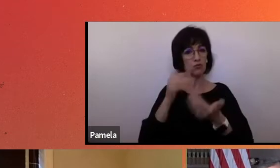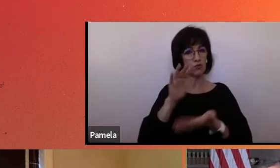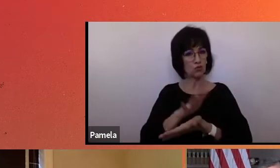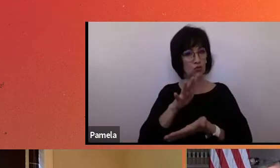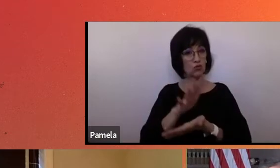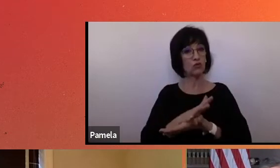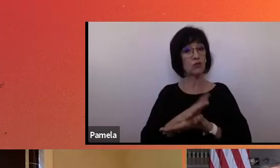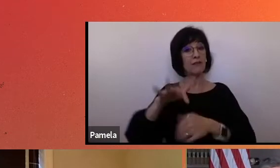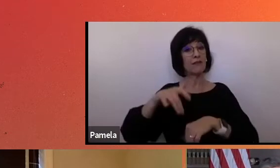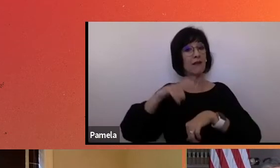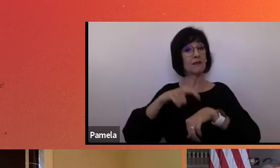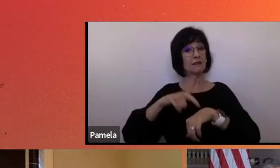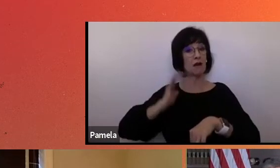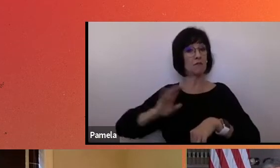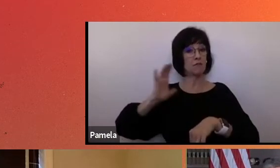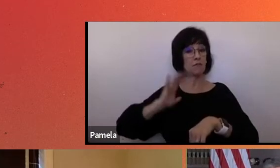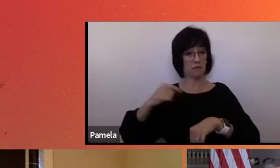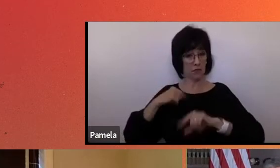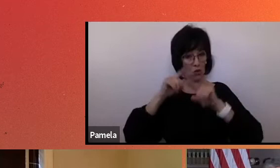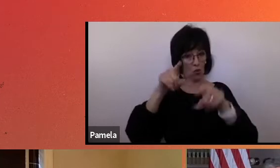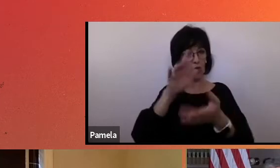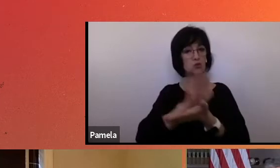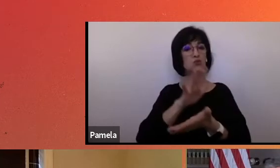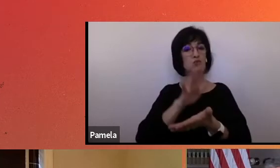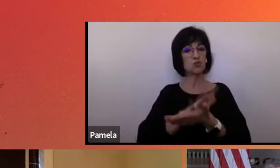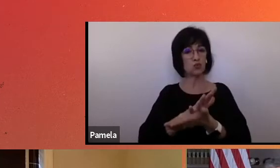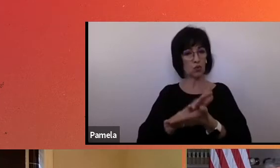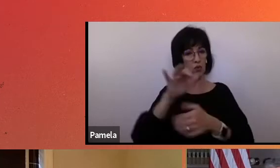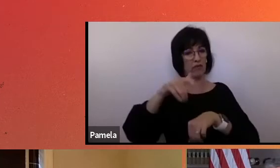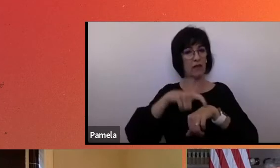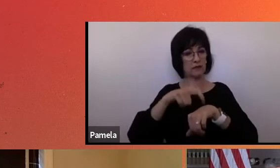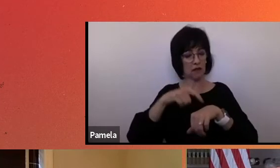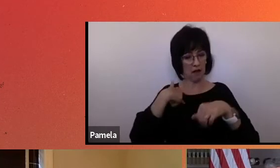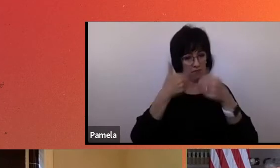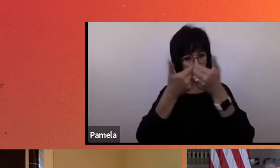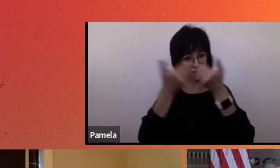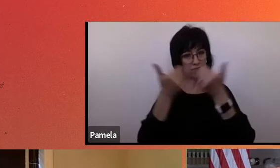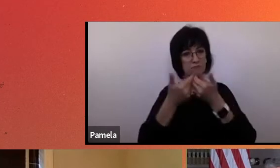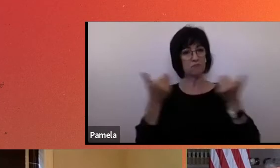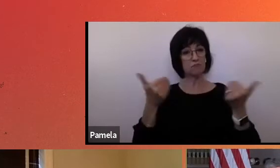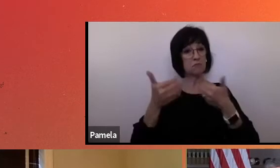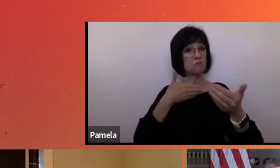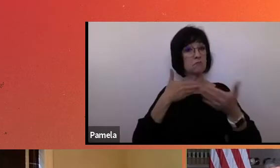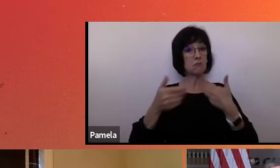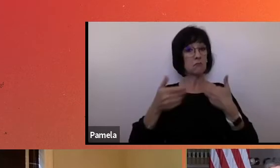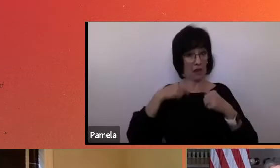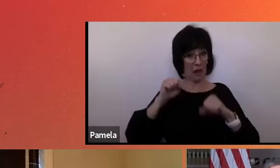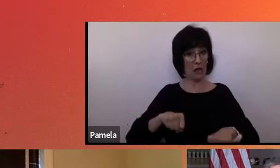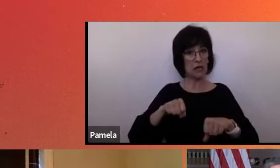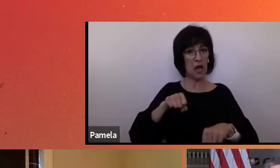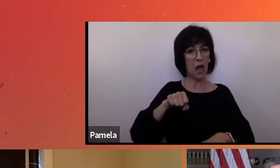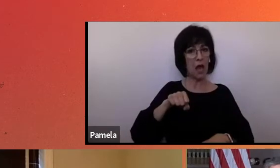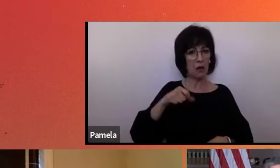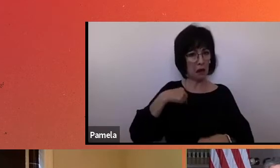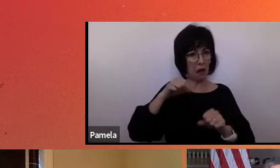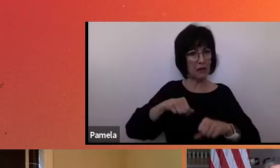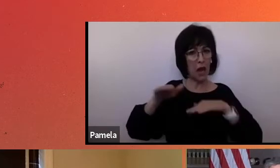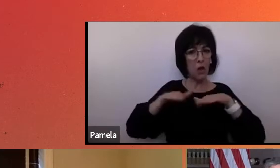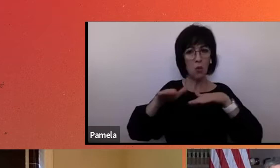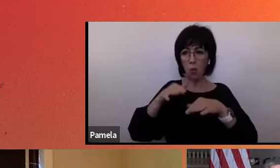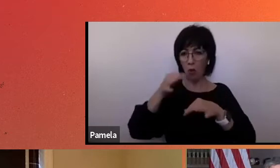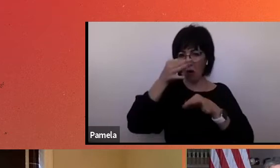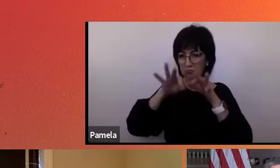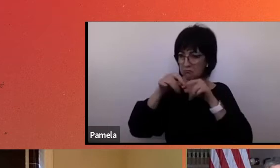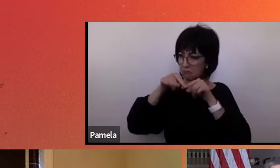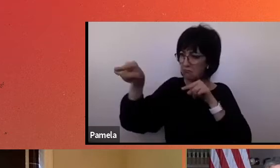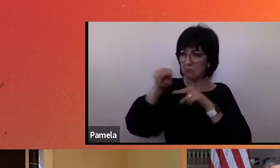school in Delaware, of course, they were segregated. Even though I could walk to Milford High School, I couldn't attend there. So I, as a 10th grade student,